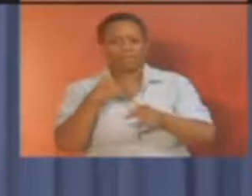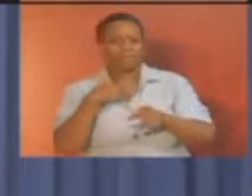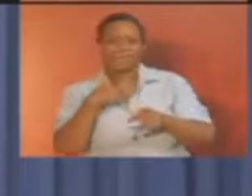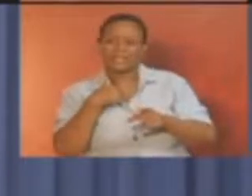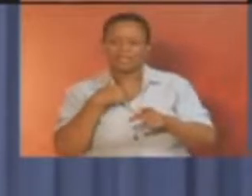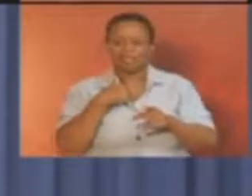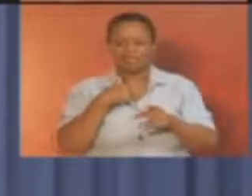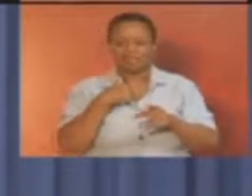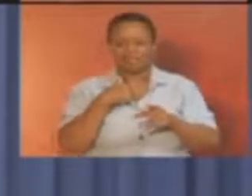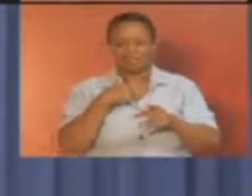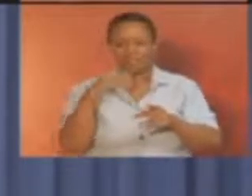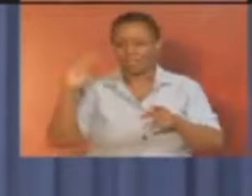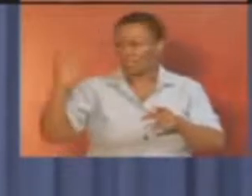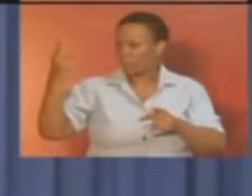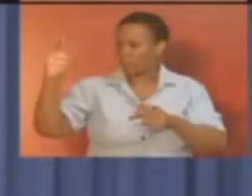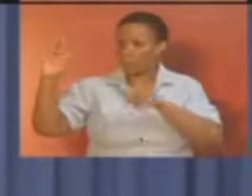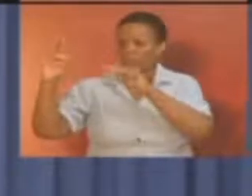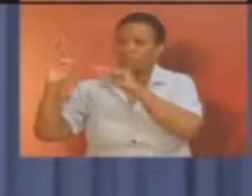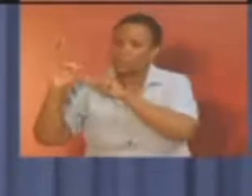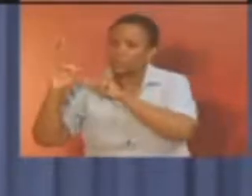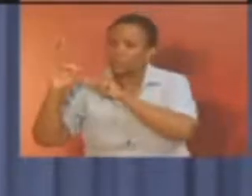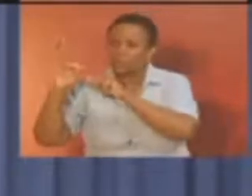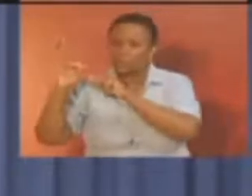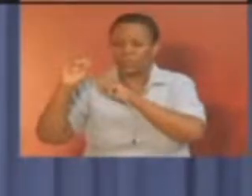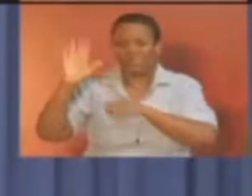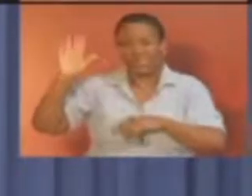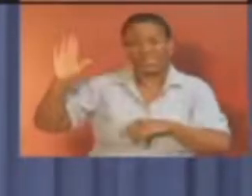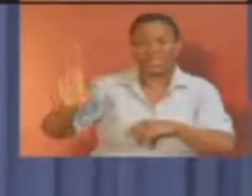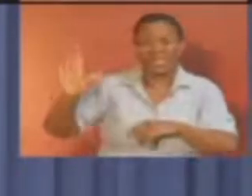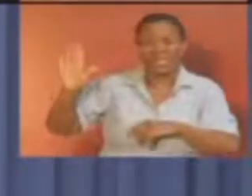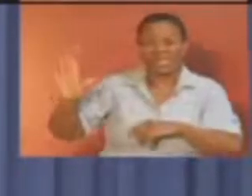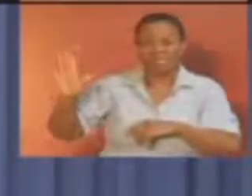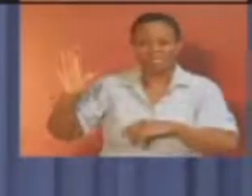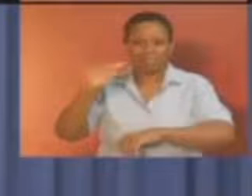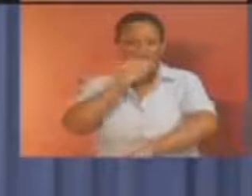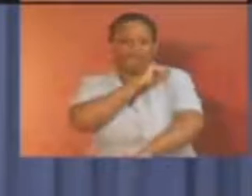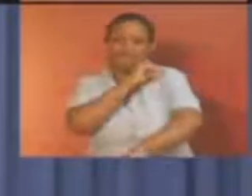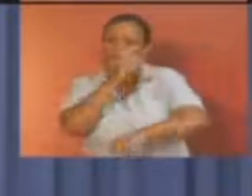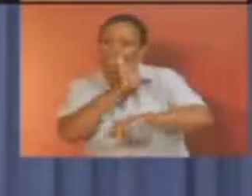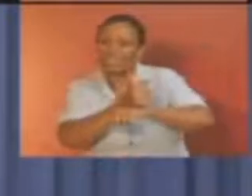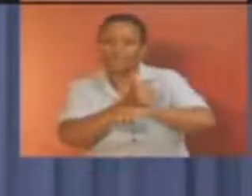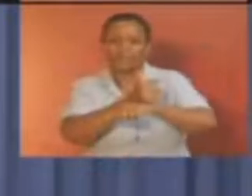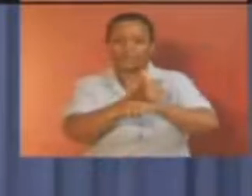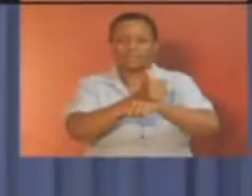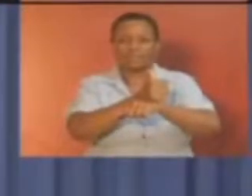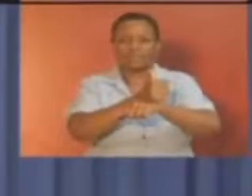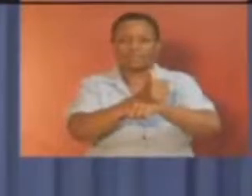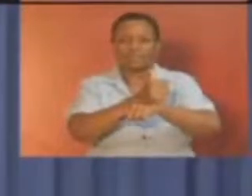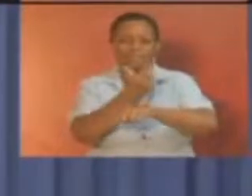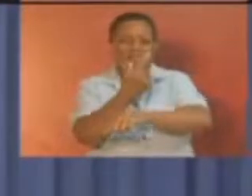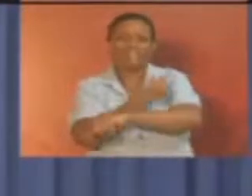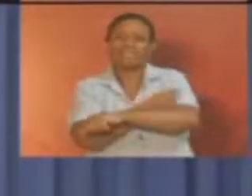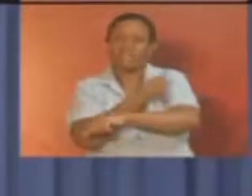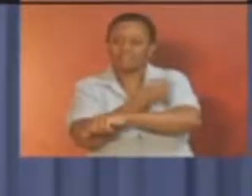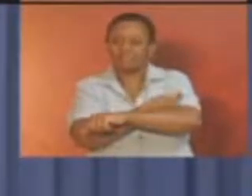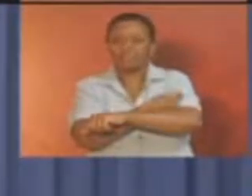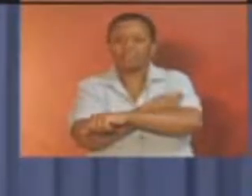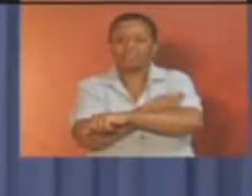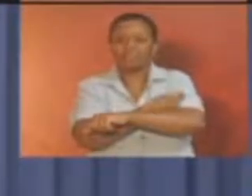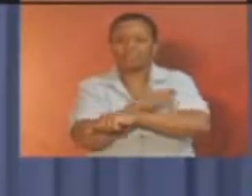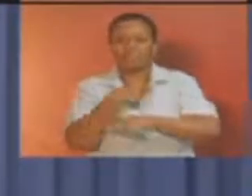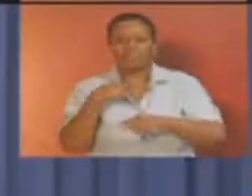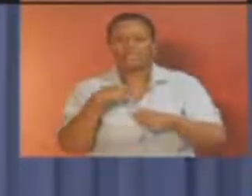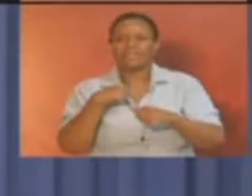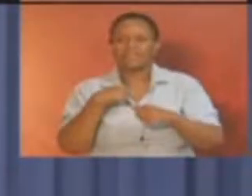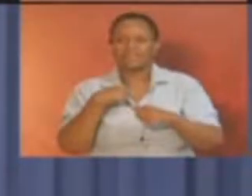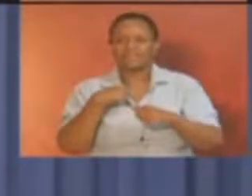of custody of that vaccine, then we are putting the population at risk. And we are not prepared to